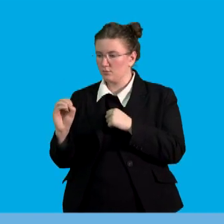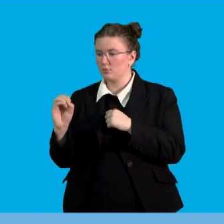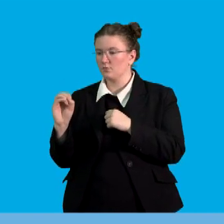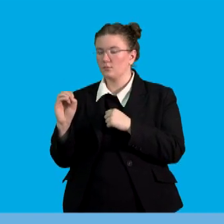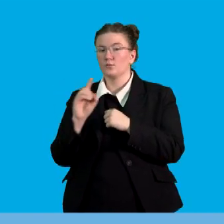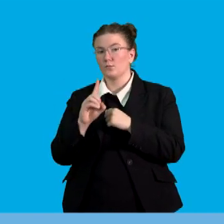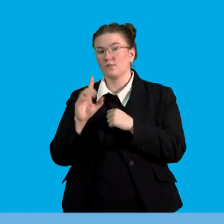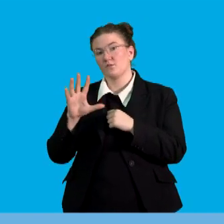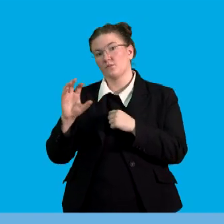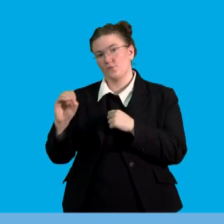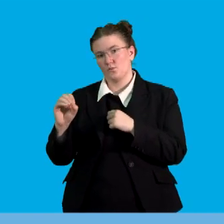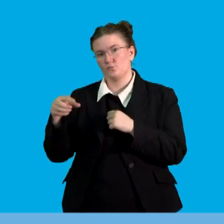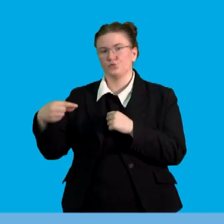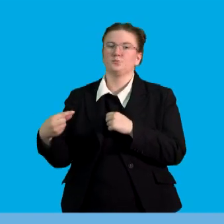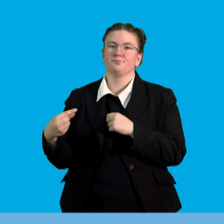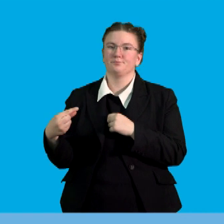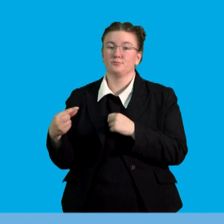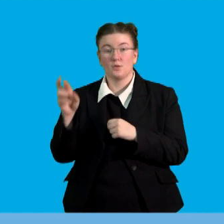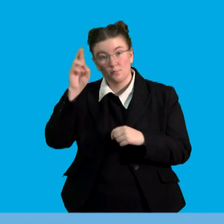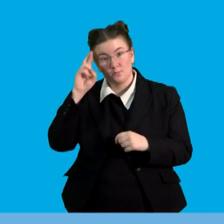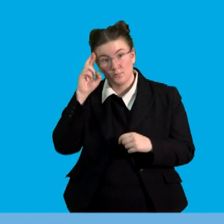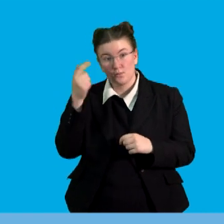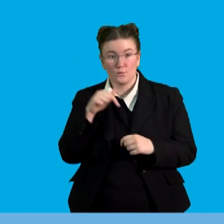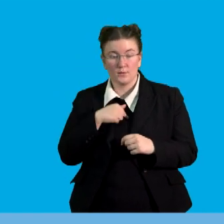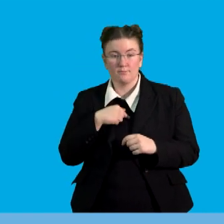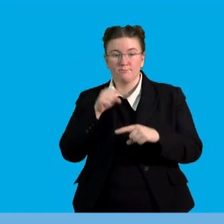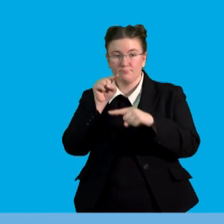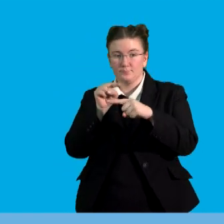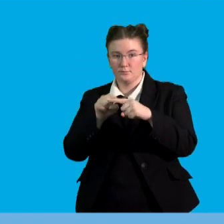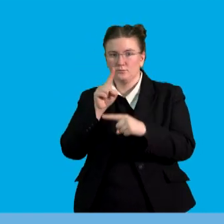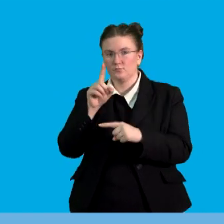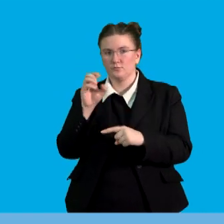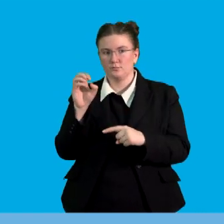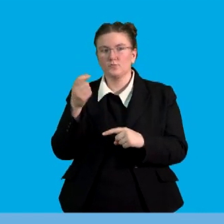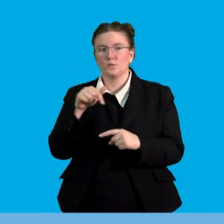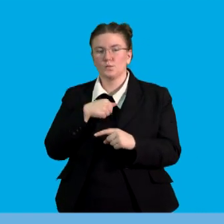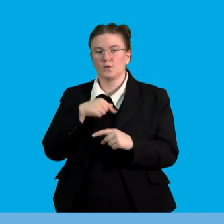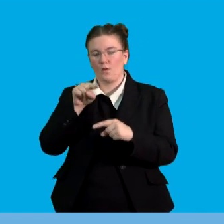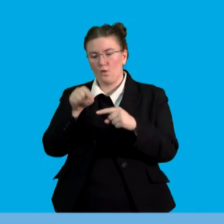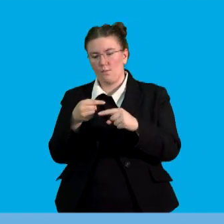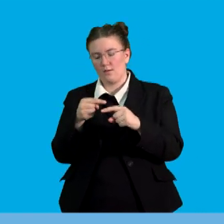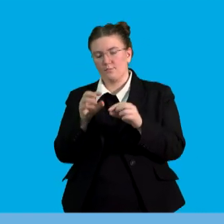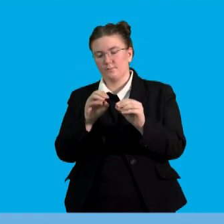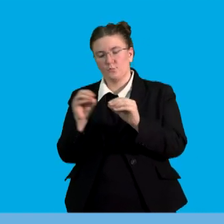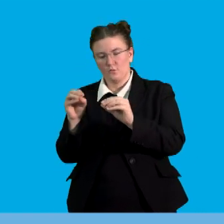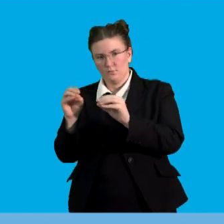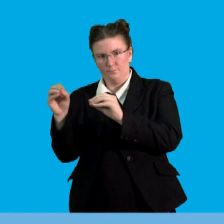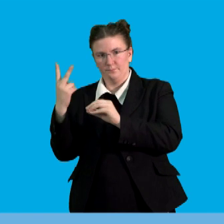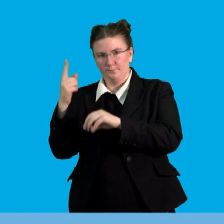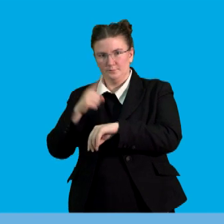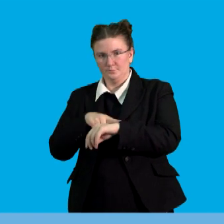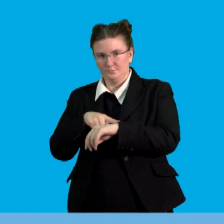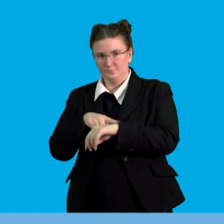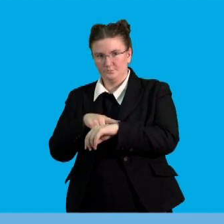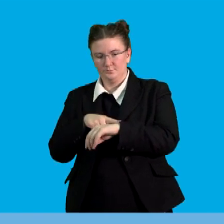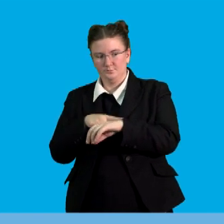of 150 grams. Remember, when you're multiplying by 100, you're going to move the comma twice to the